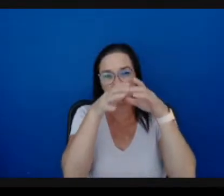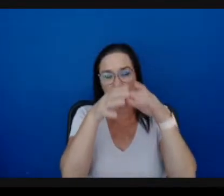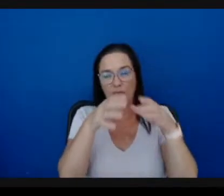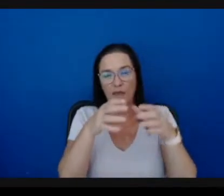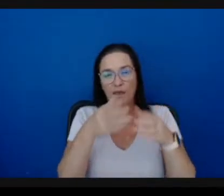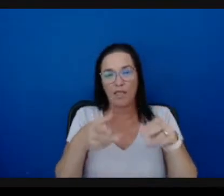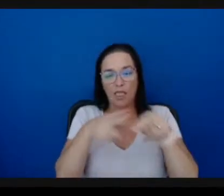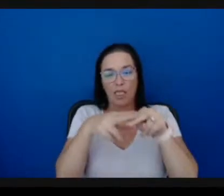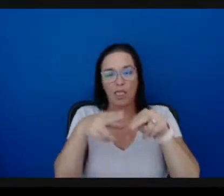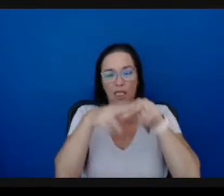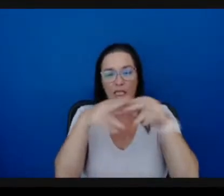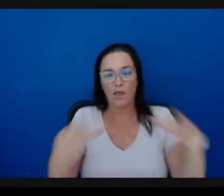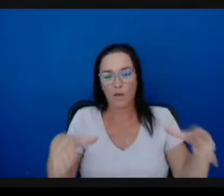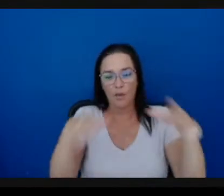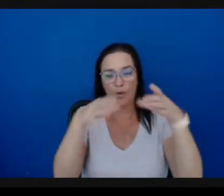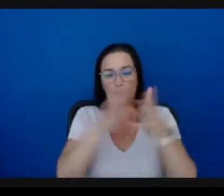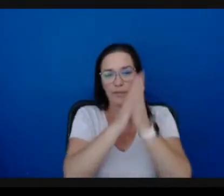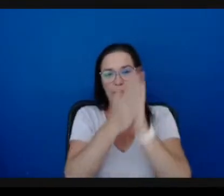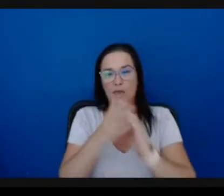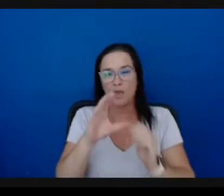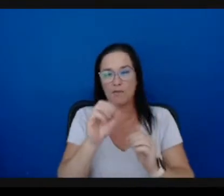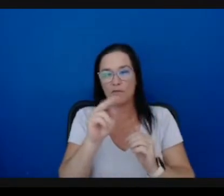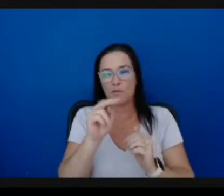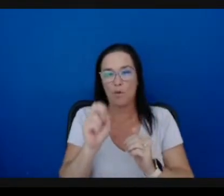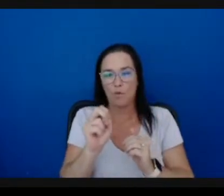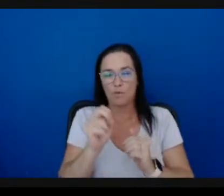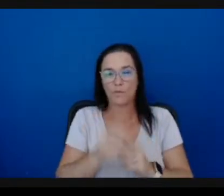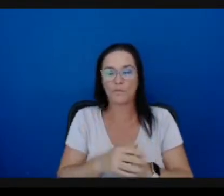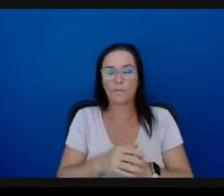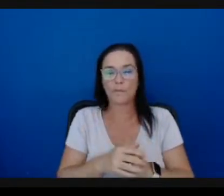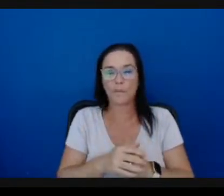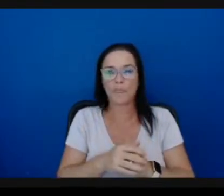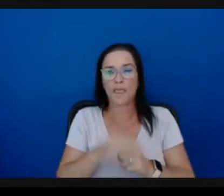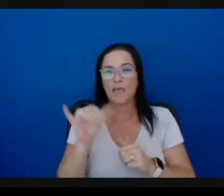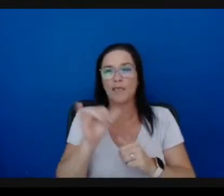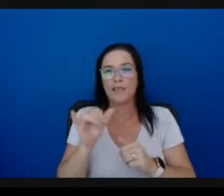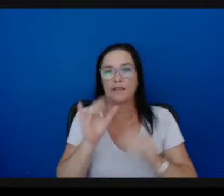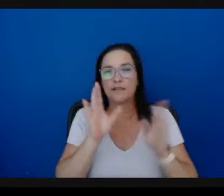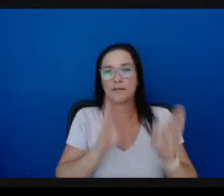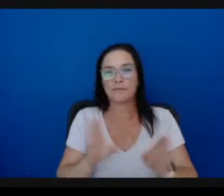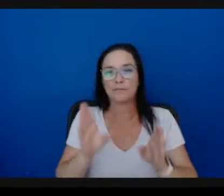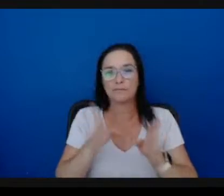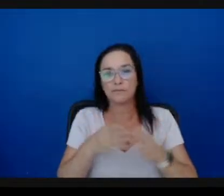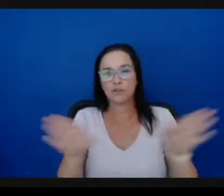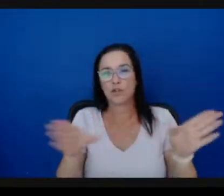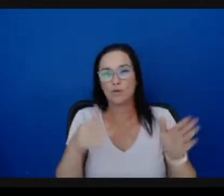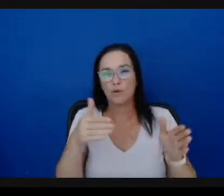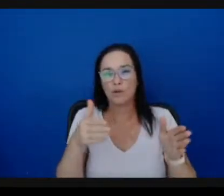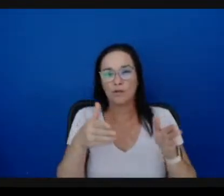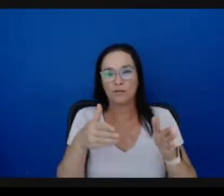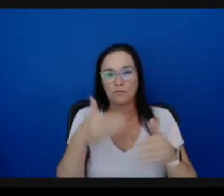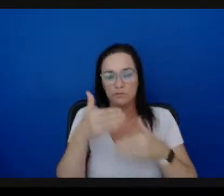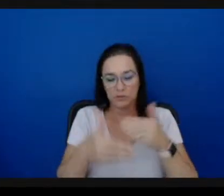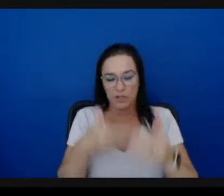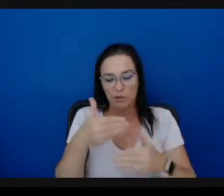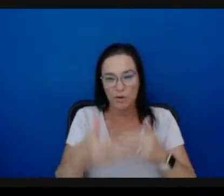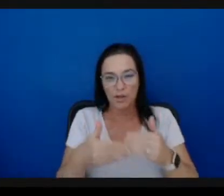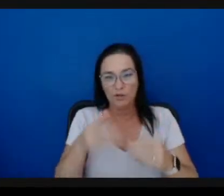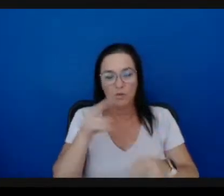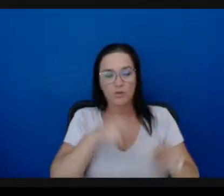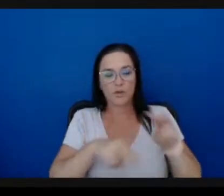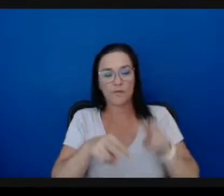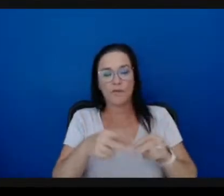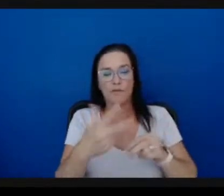a cone of solidified spatter. The same general sequence was observed at 3 separate points during the